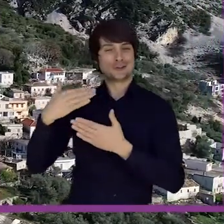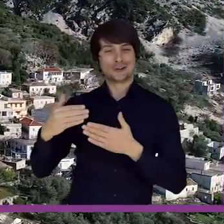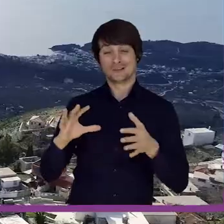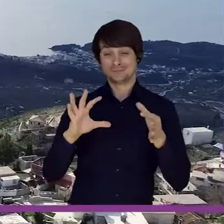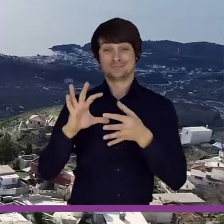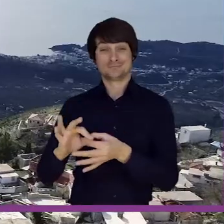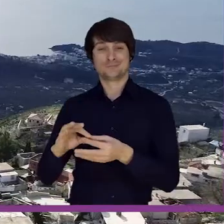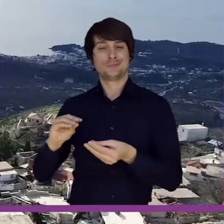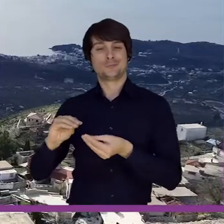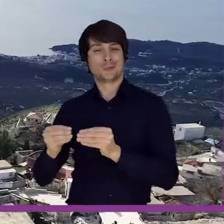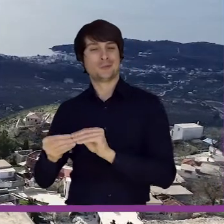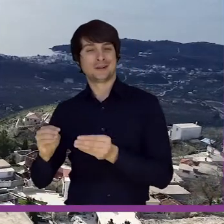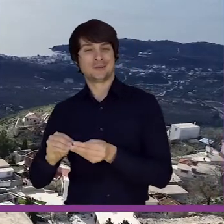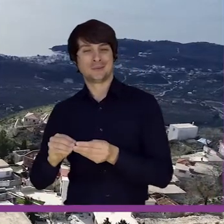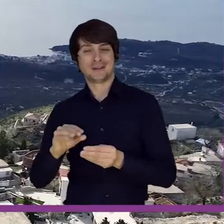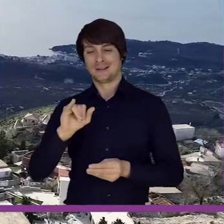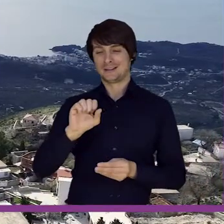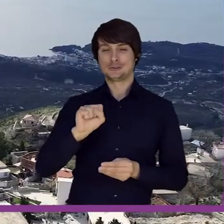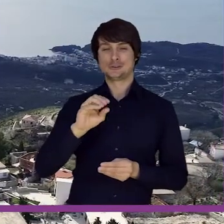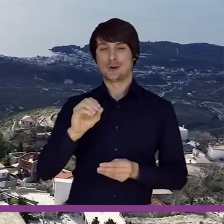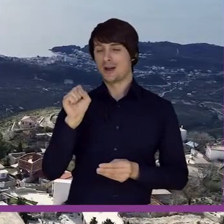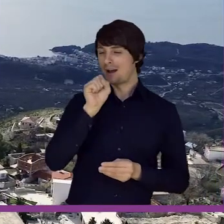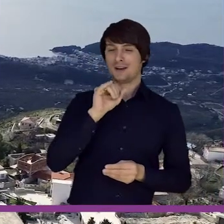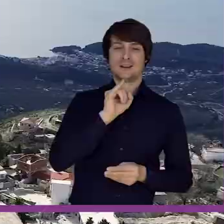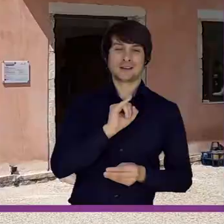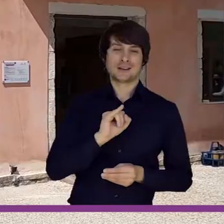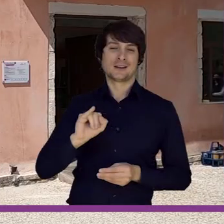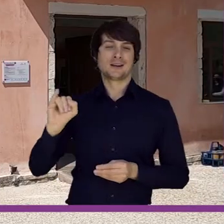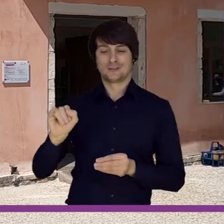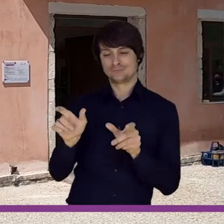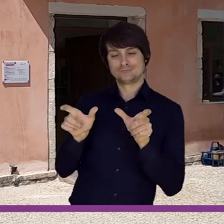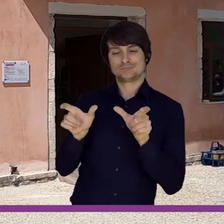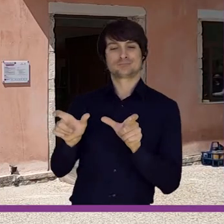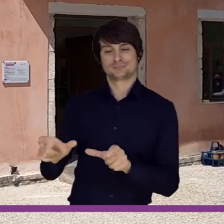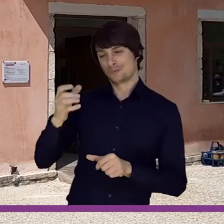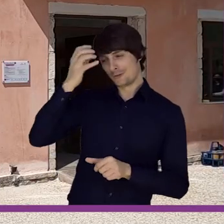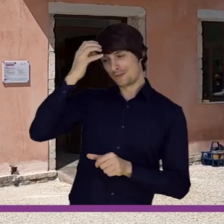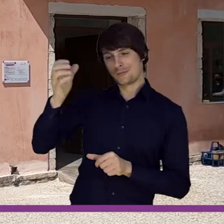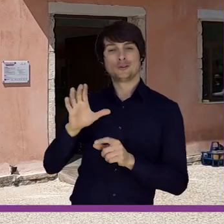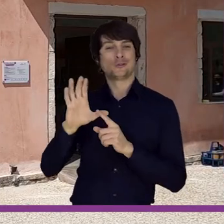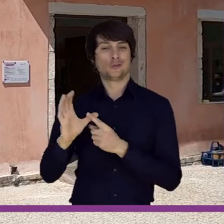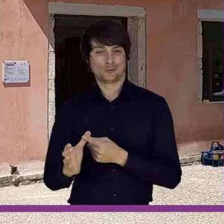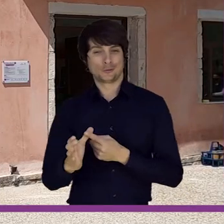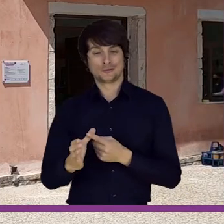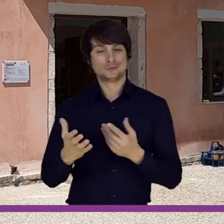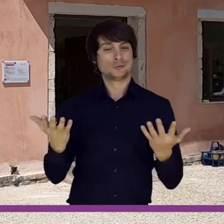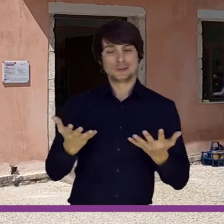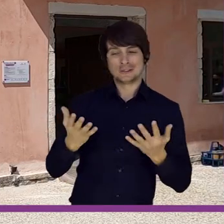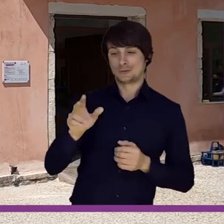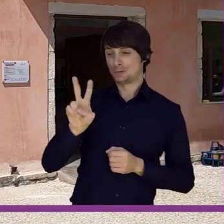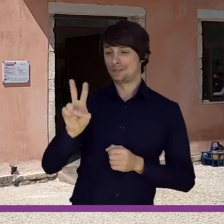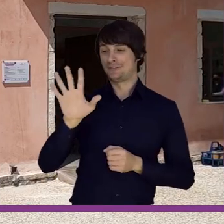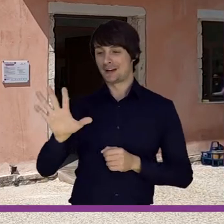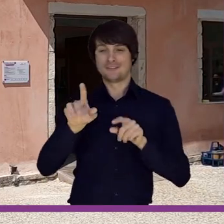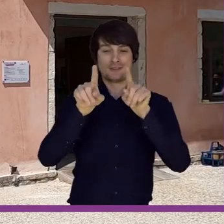sorrows. The Albanian Iso-Polyphony, declared Masterpiece of the Oral Heritage of Mankind by UNESCO on